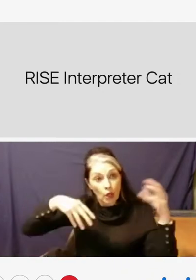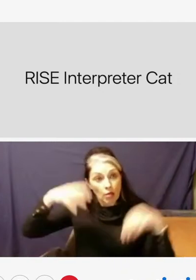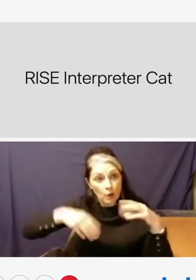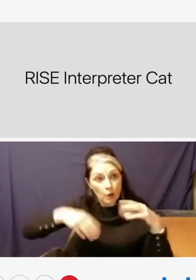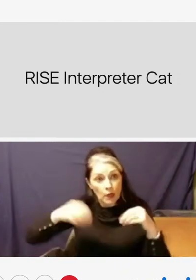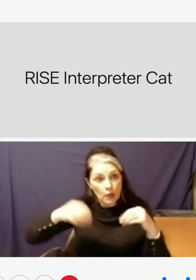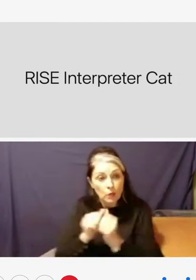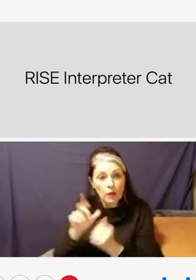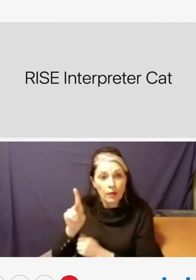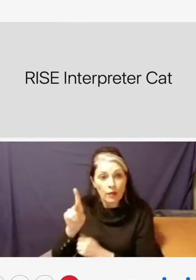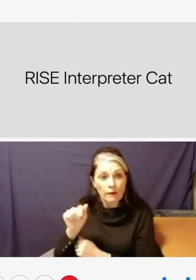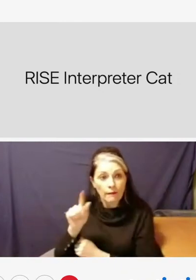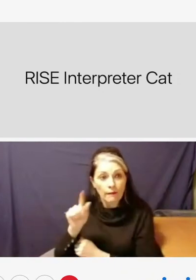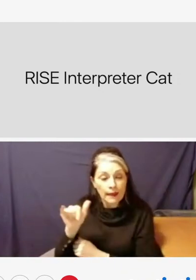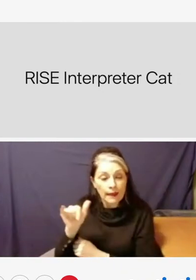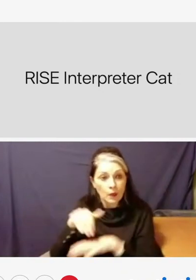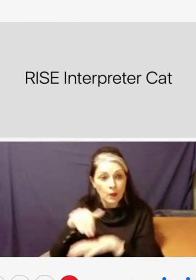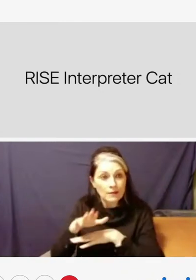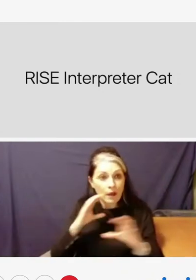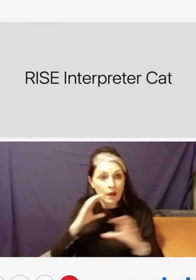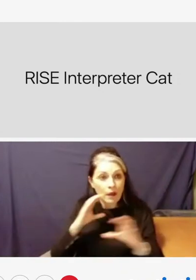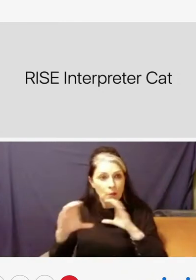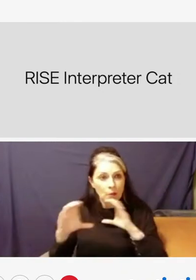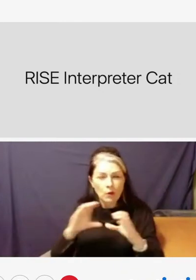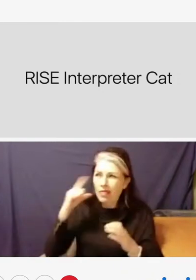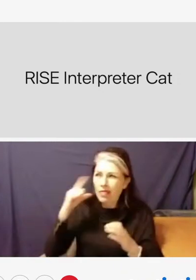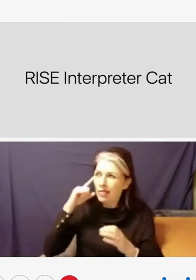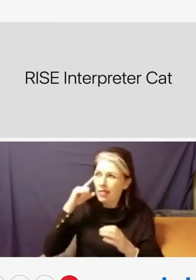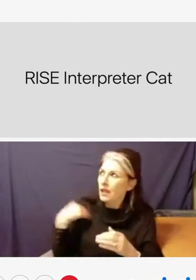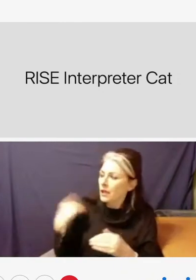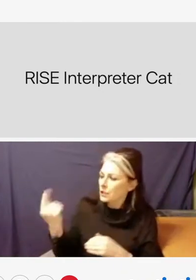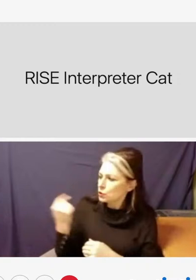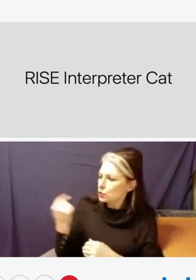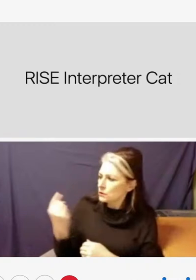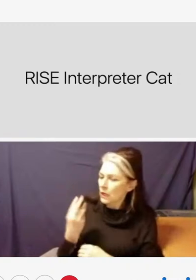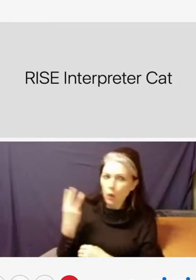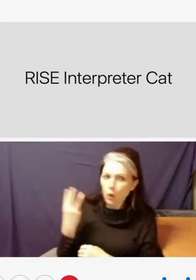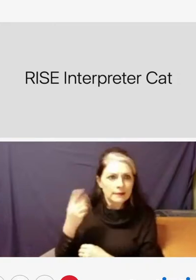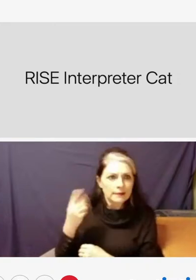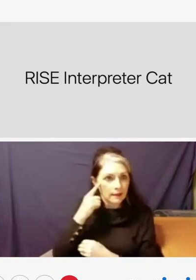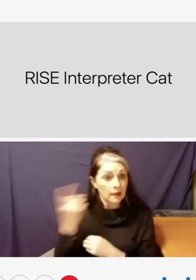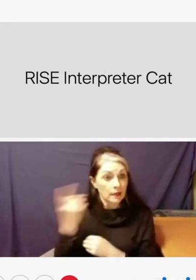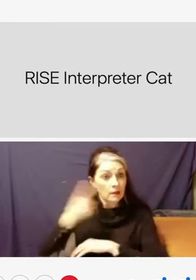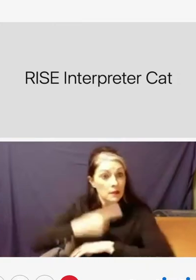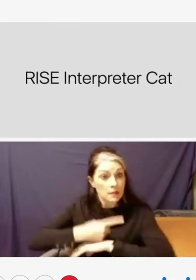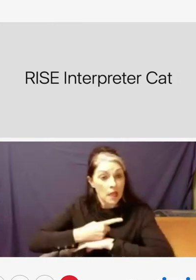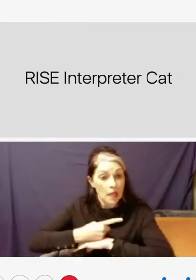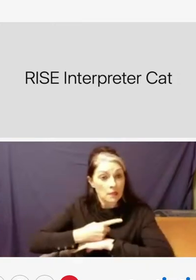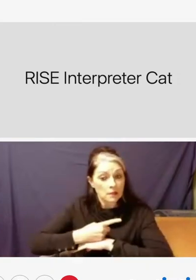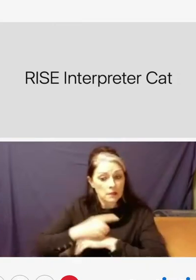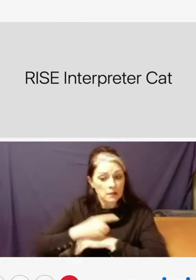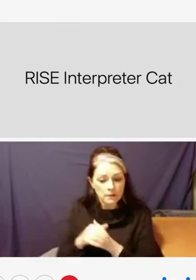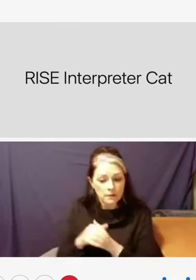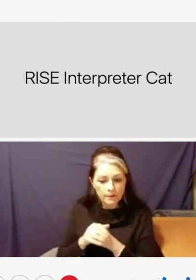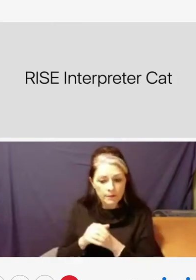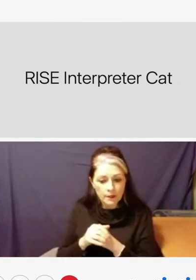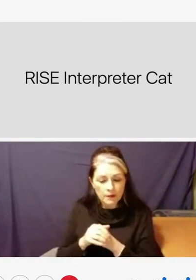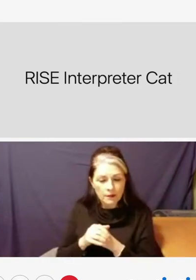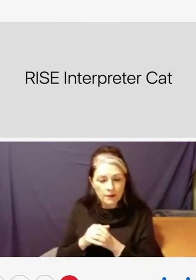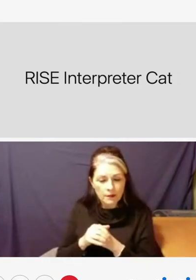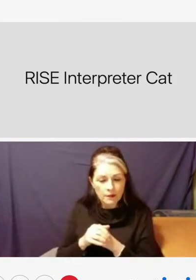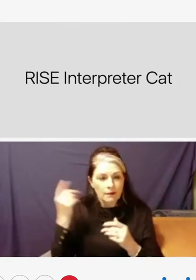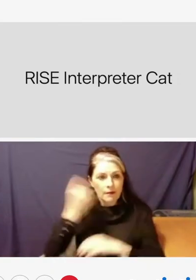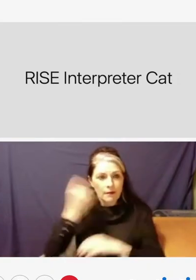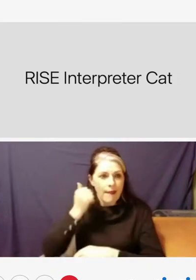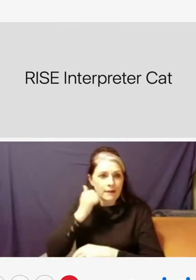communication on Tuesday or Wednesday I think uh the days have just you know just lumped together but we did send communication